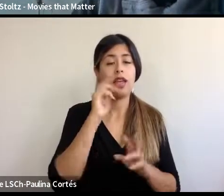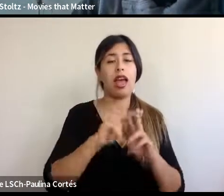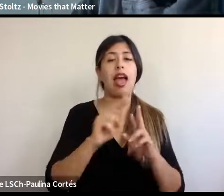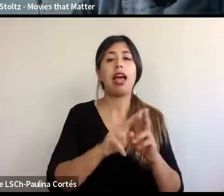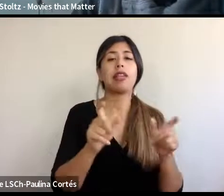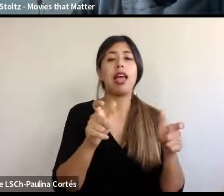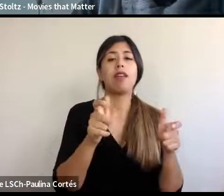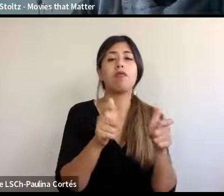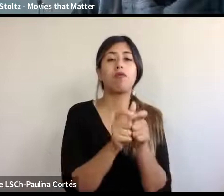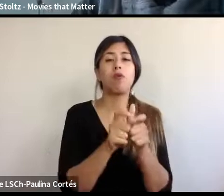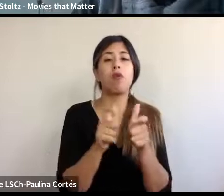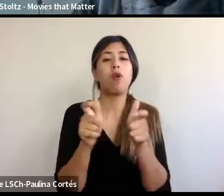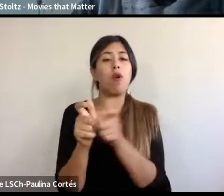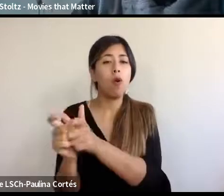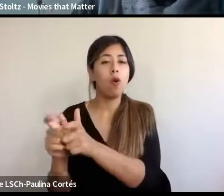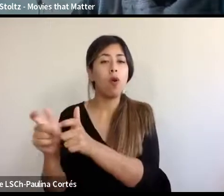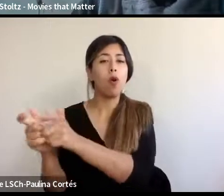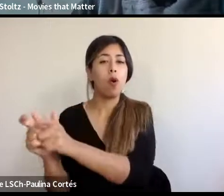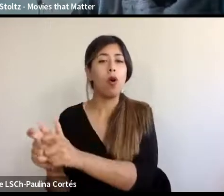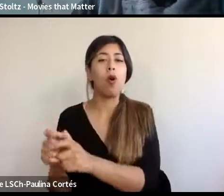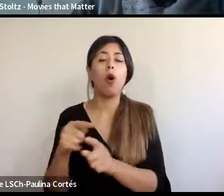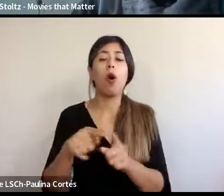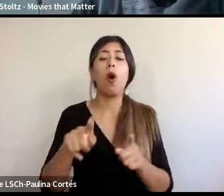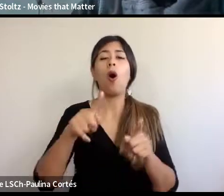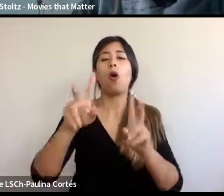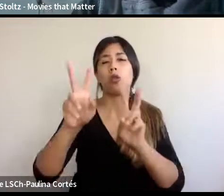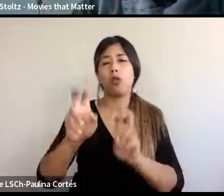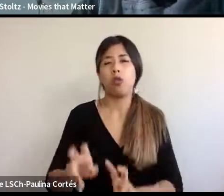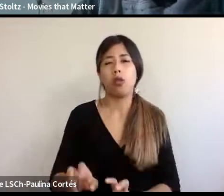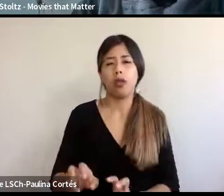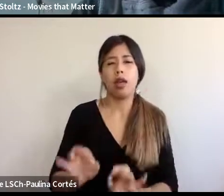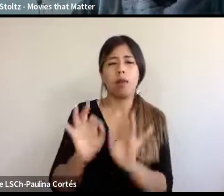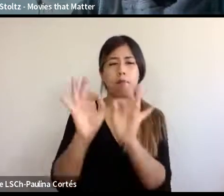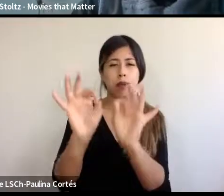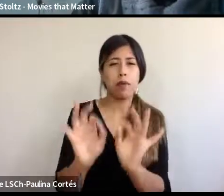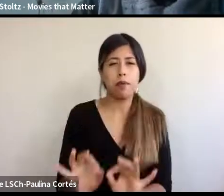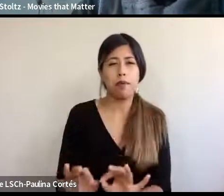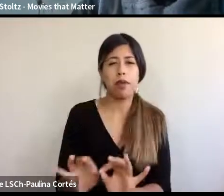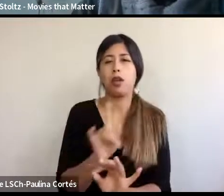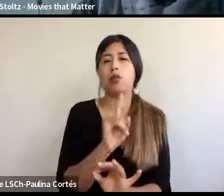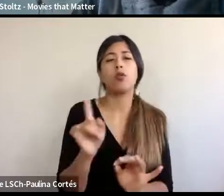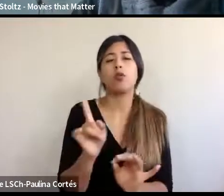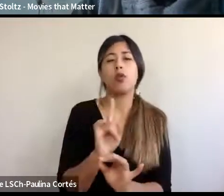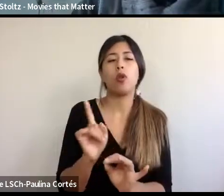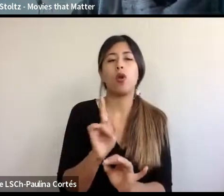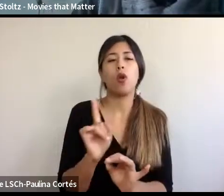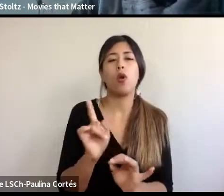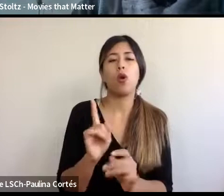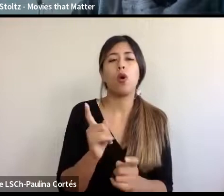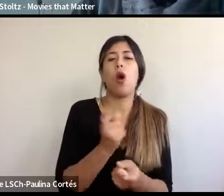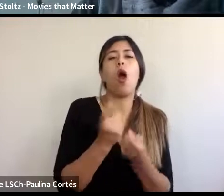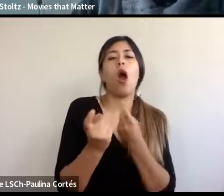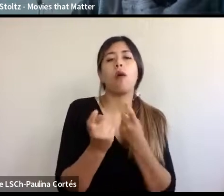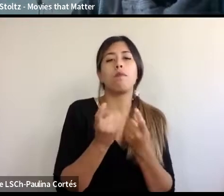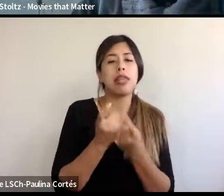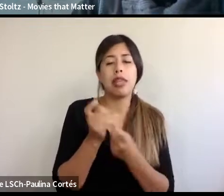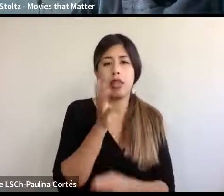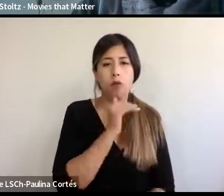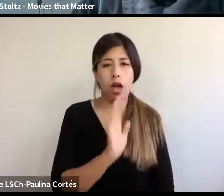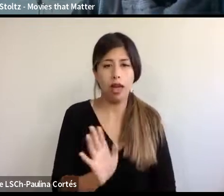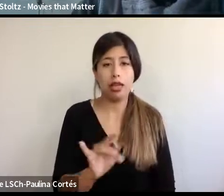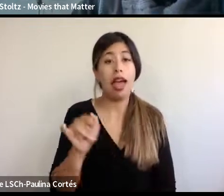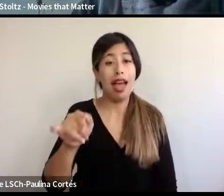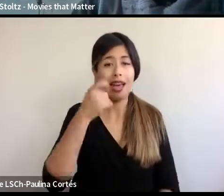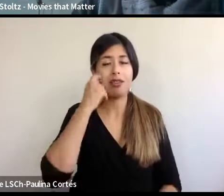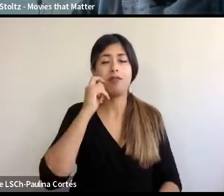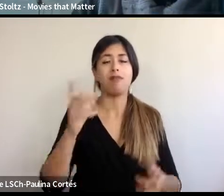sections, which are non-competitive. And we always have like this one topic, which is specific for the whole edition. For 2022,